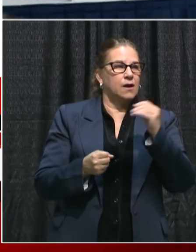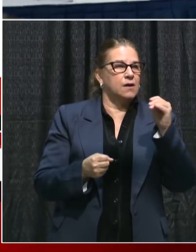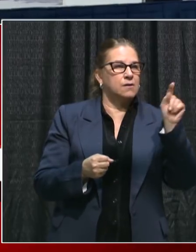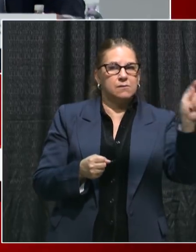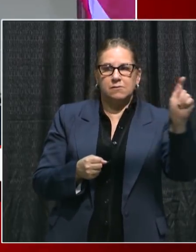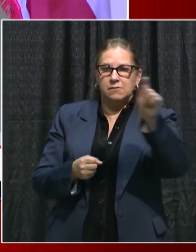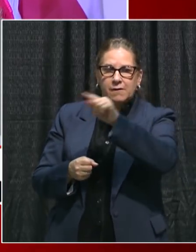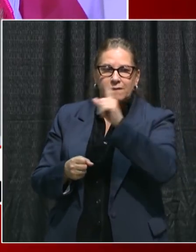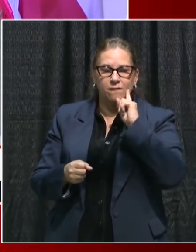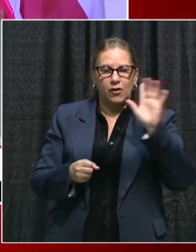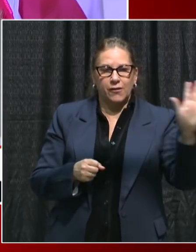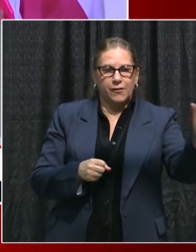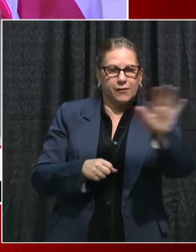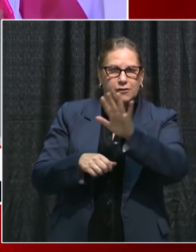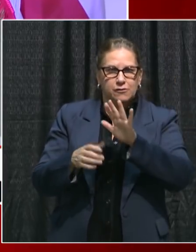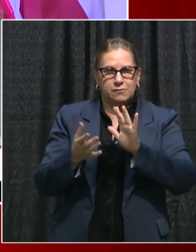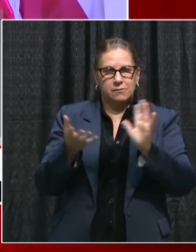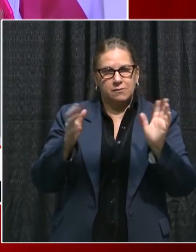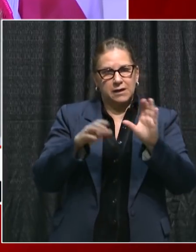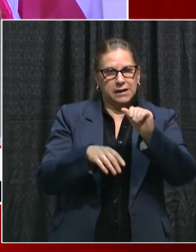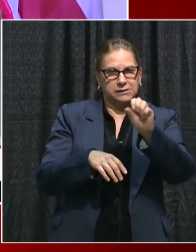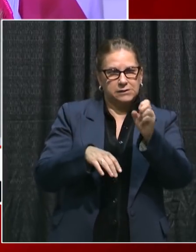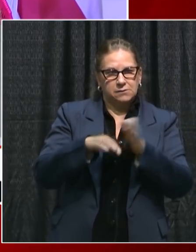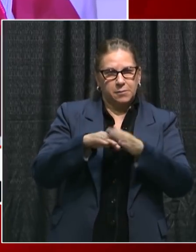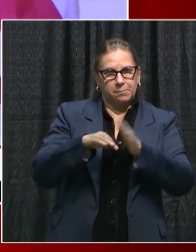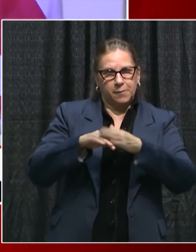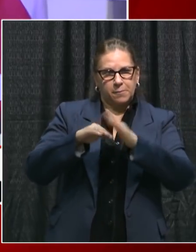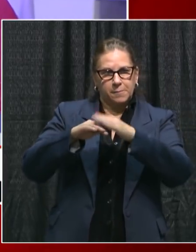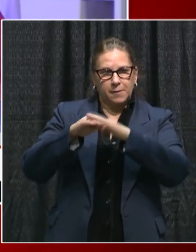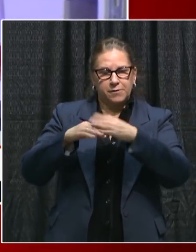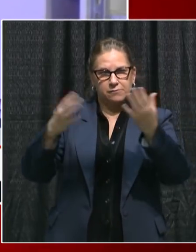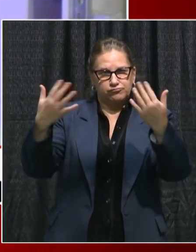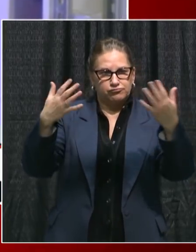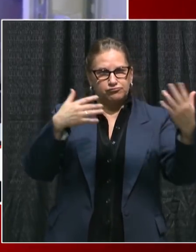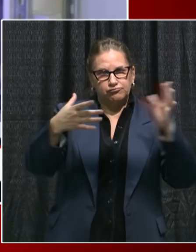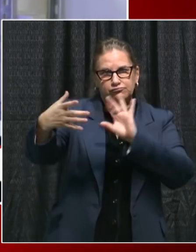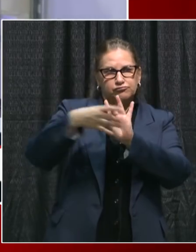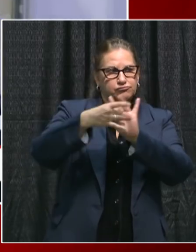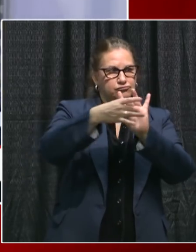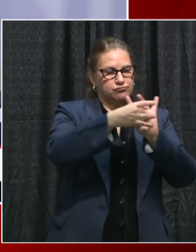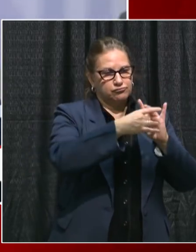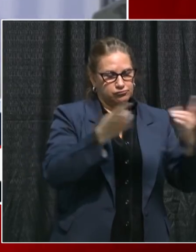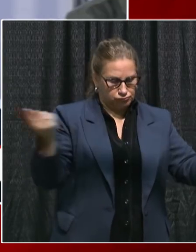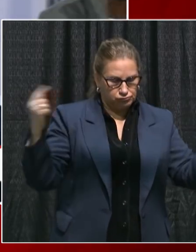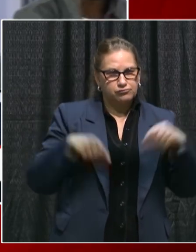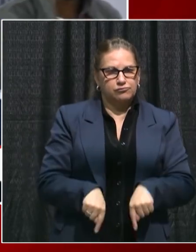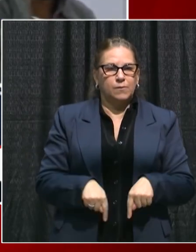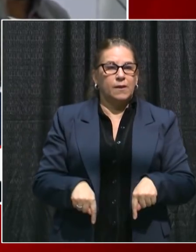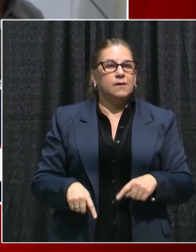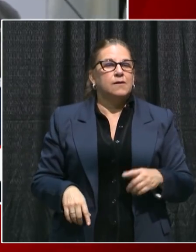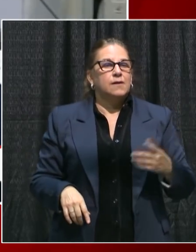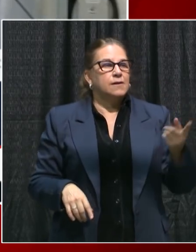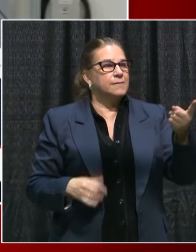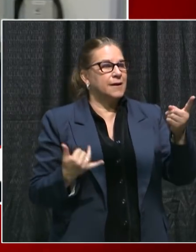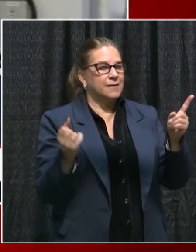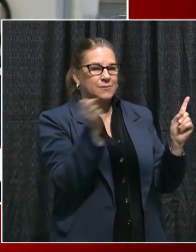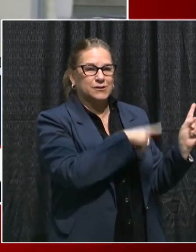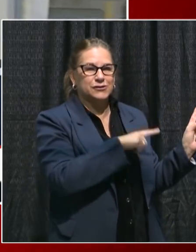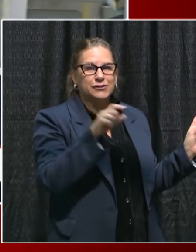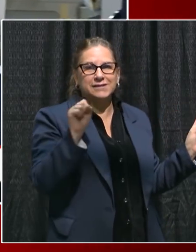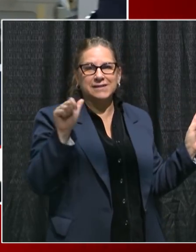Yes, I'm sorry, I don't know your name, and I see half your face. Sally Ihan, Hi. I'm TRT World. Thank you. Okay. Thank you,